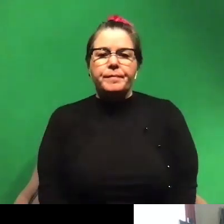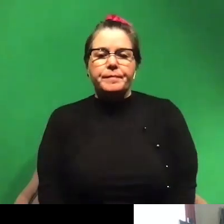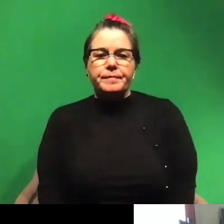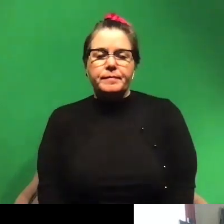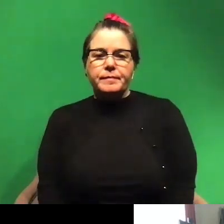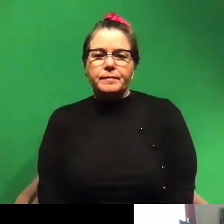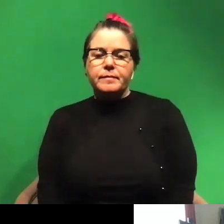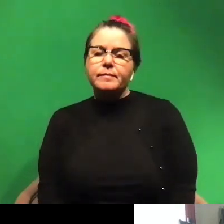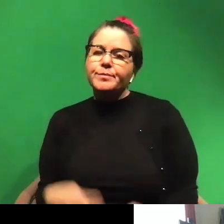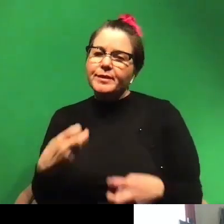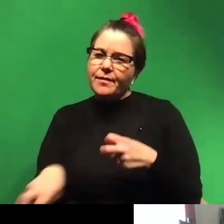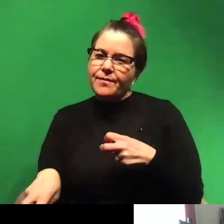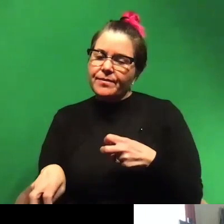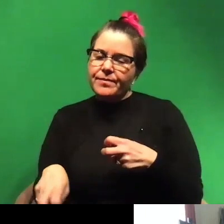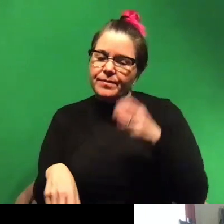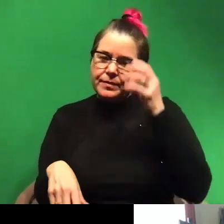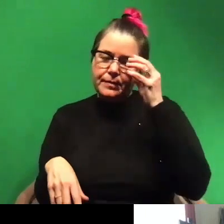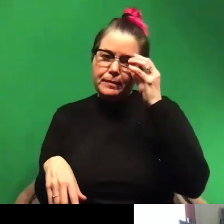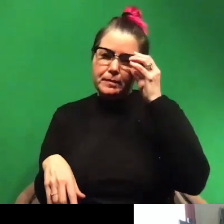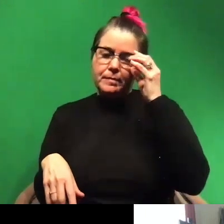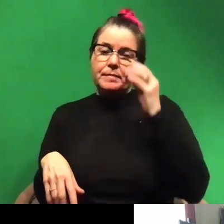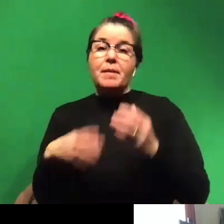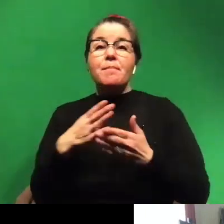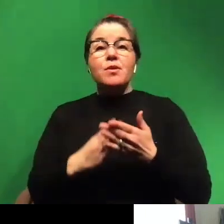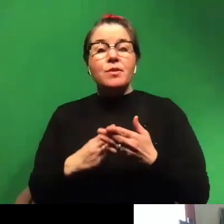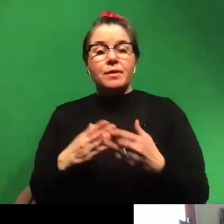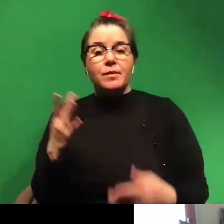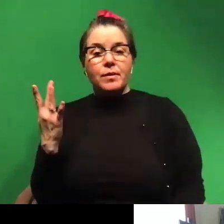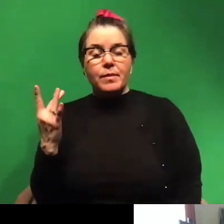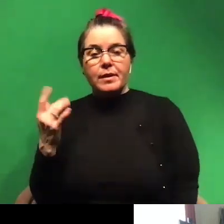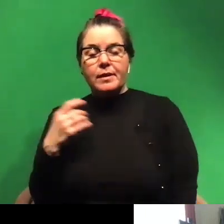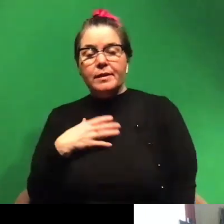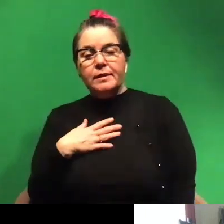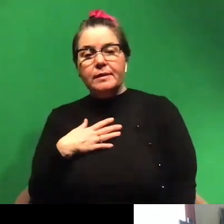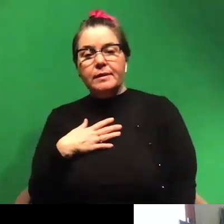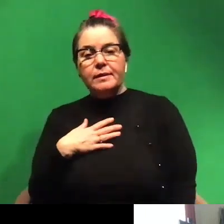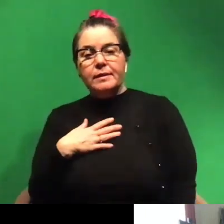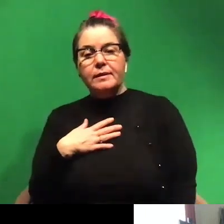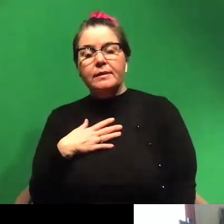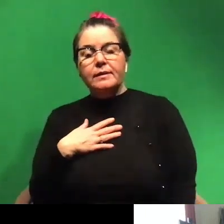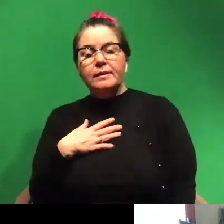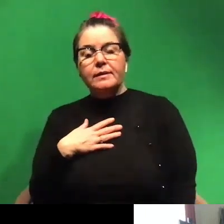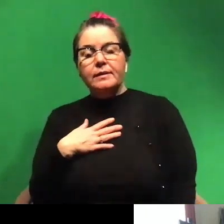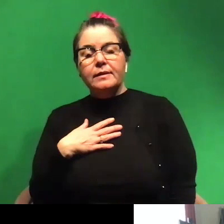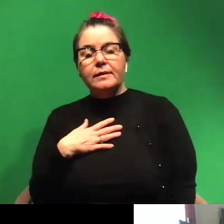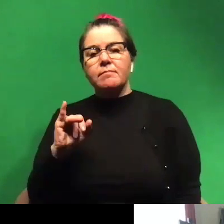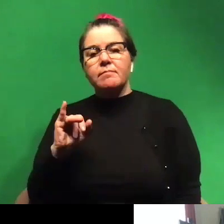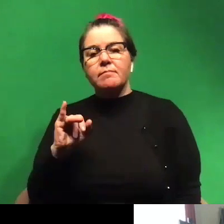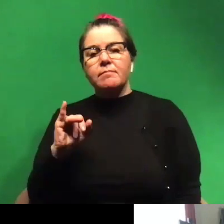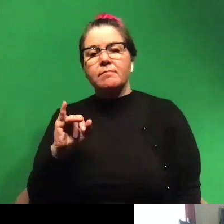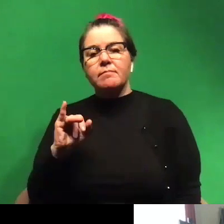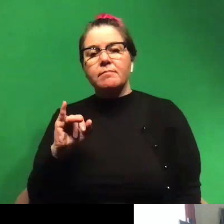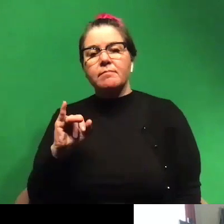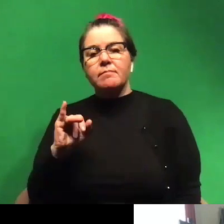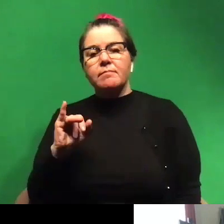That's a tough question. In part because there are some microbes that only cause disease